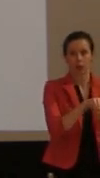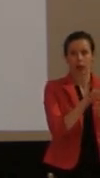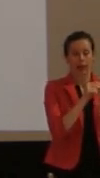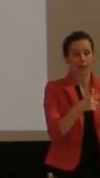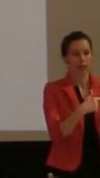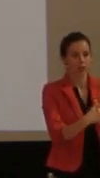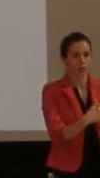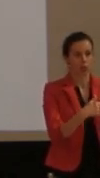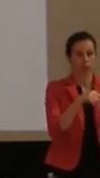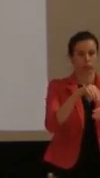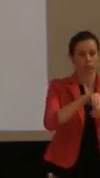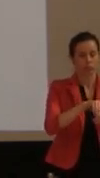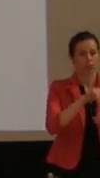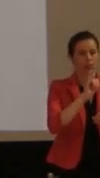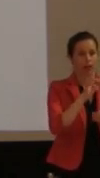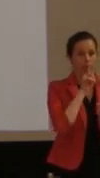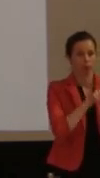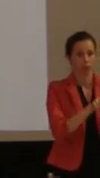research."